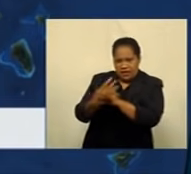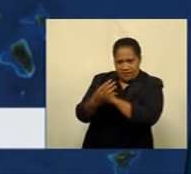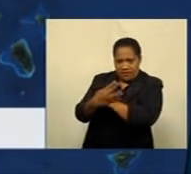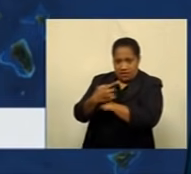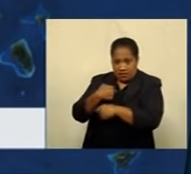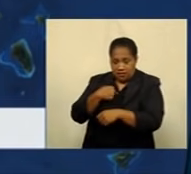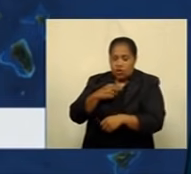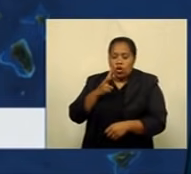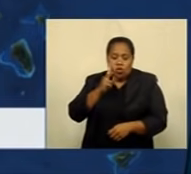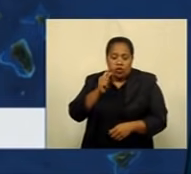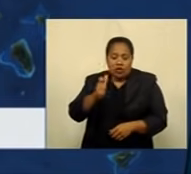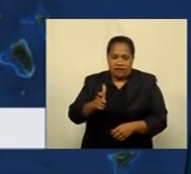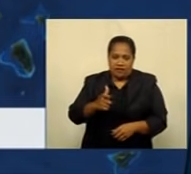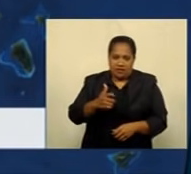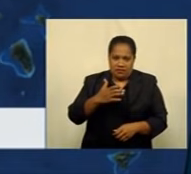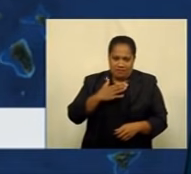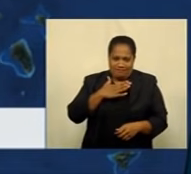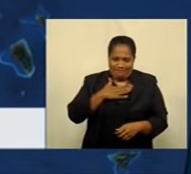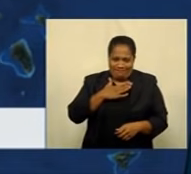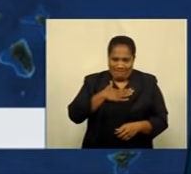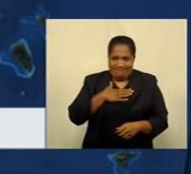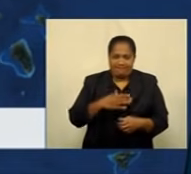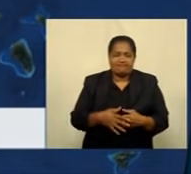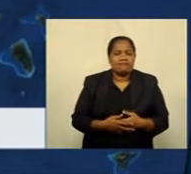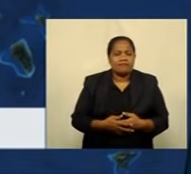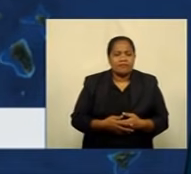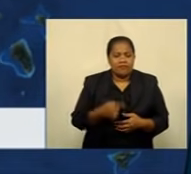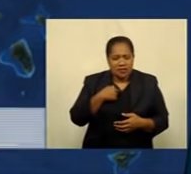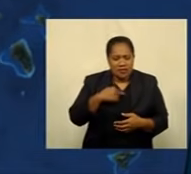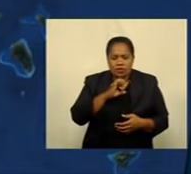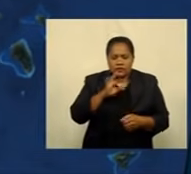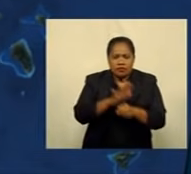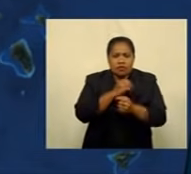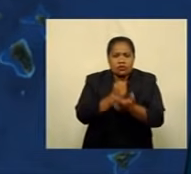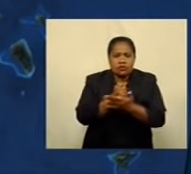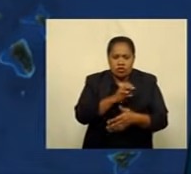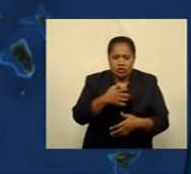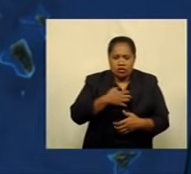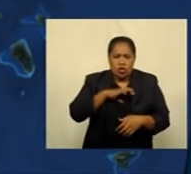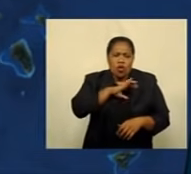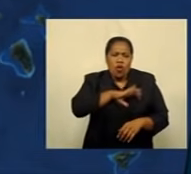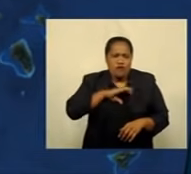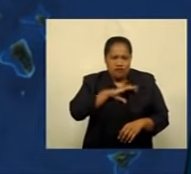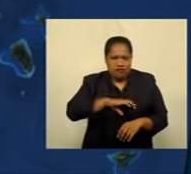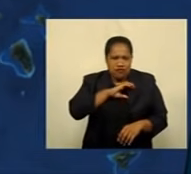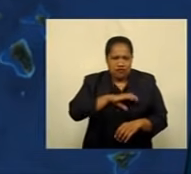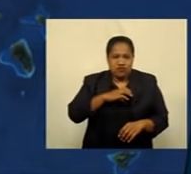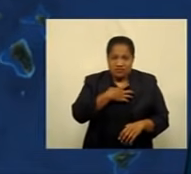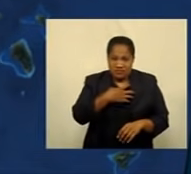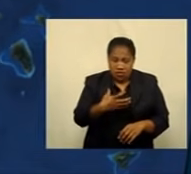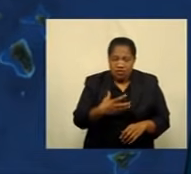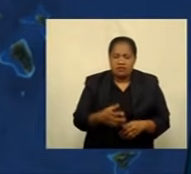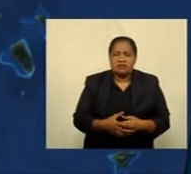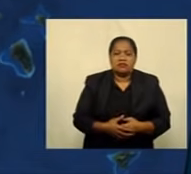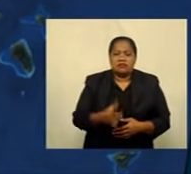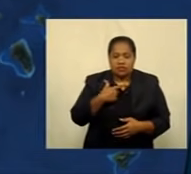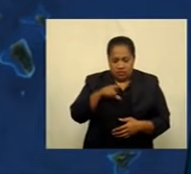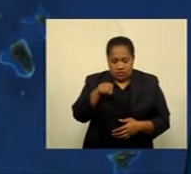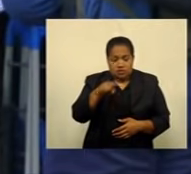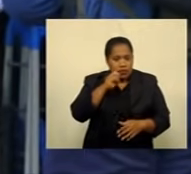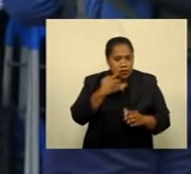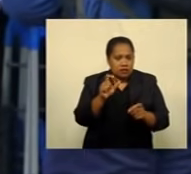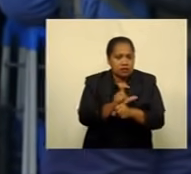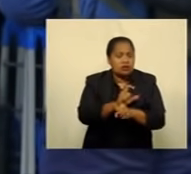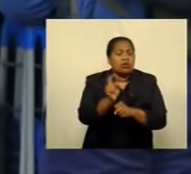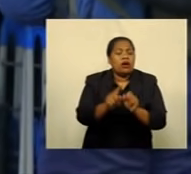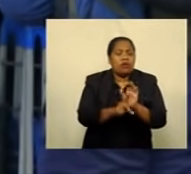to look after my nasal area, ensure I don't cough a lot because the coughing would create pressure on the